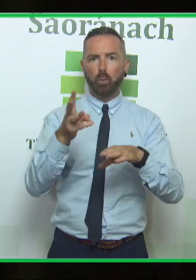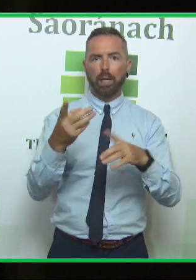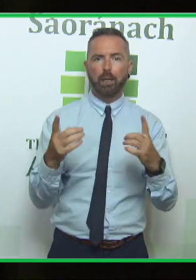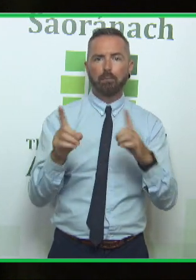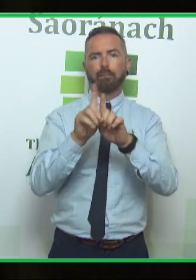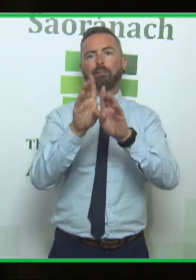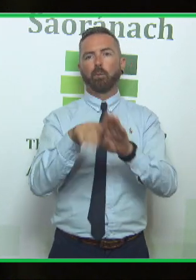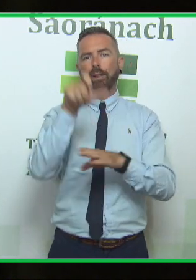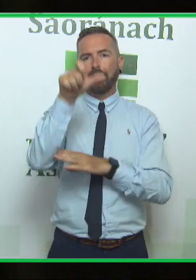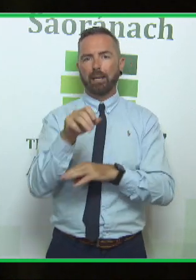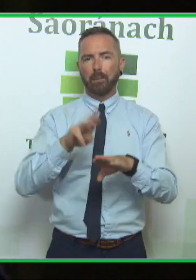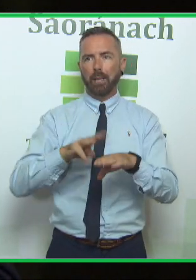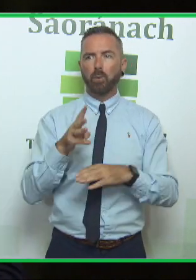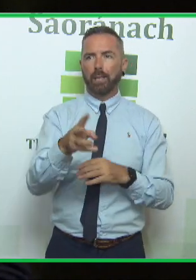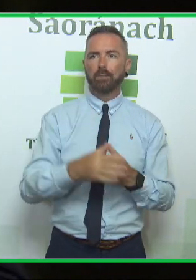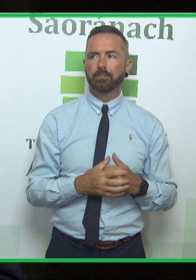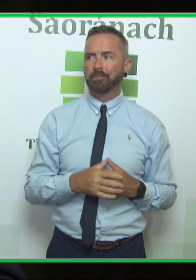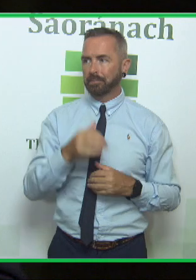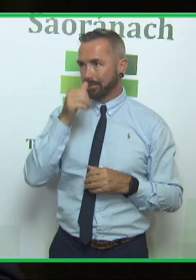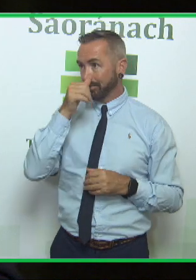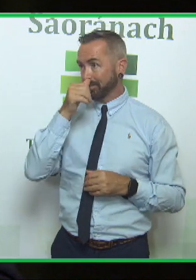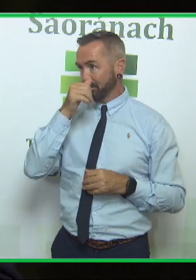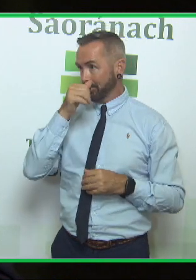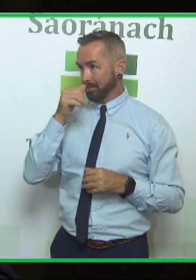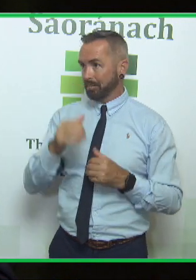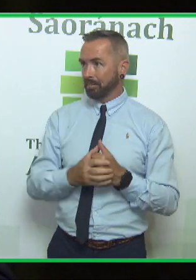more effectively. I've